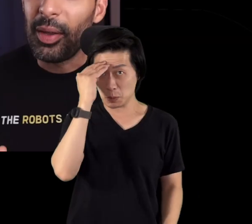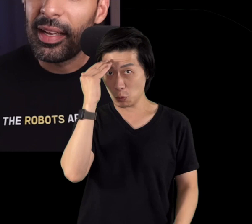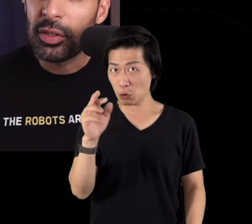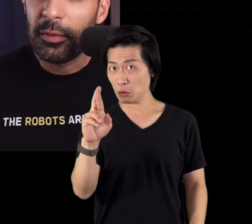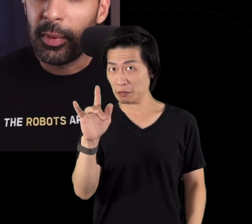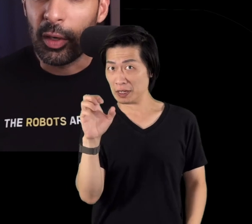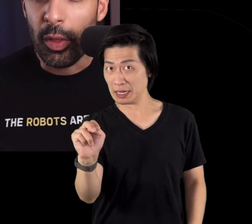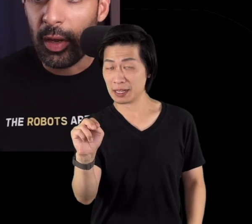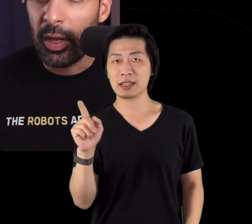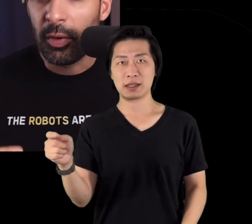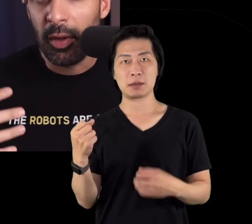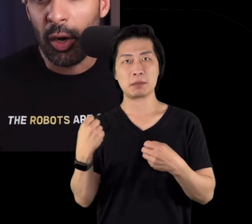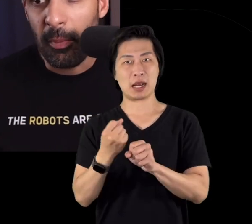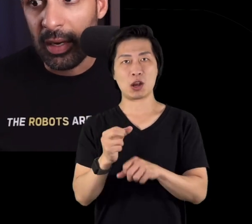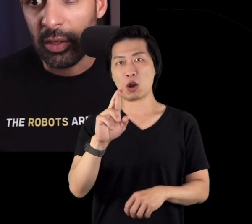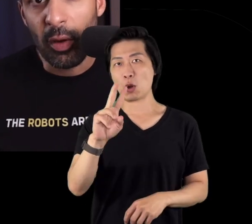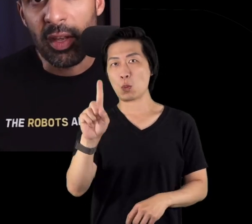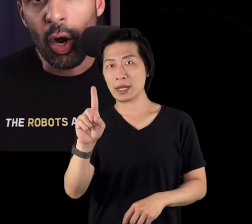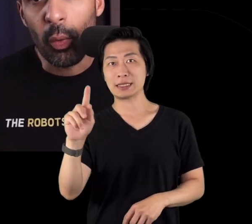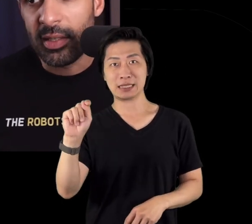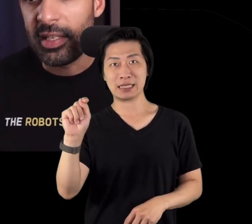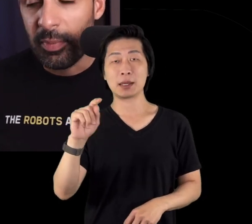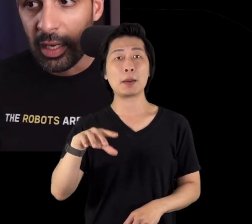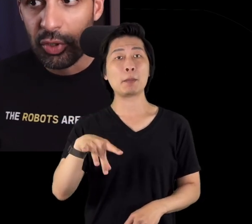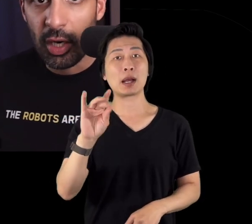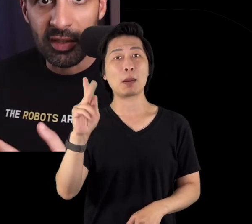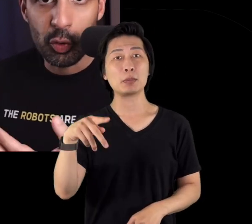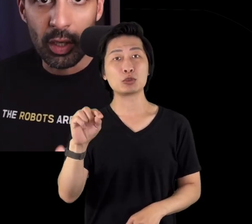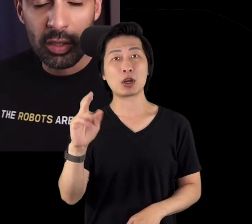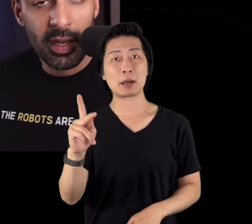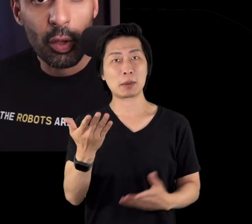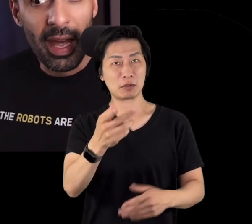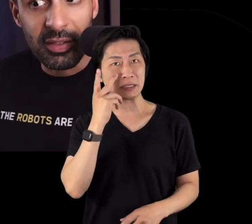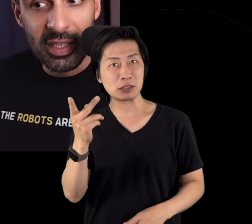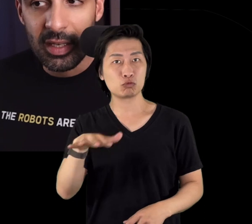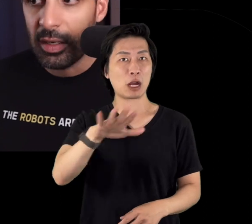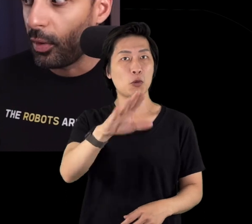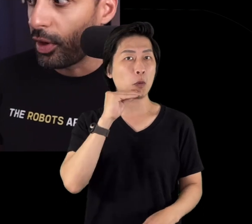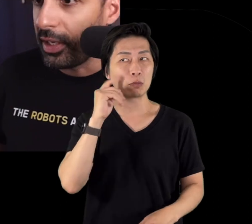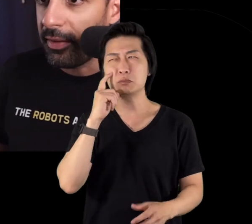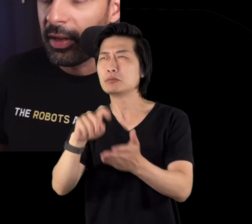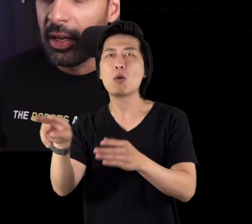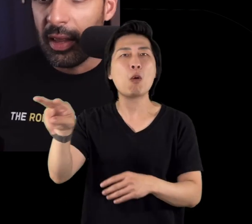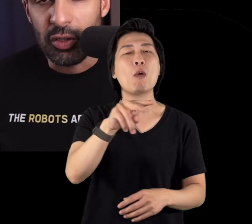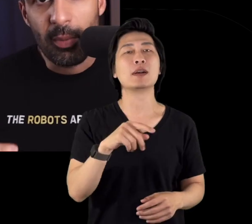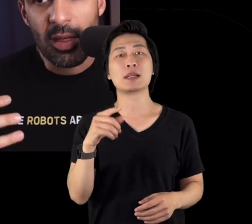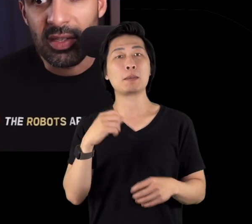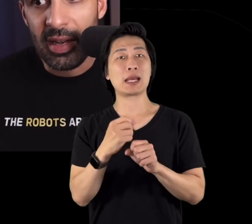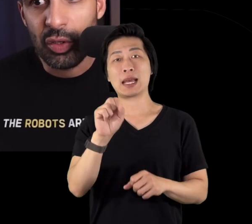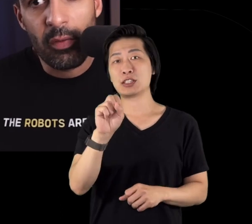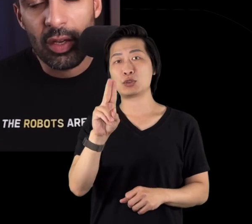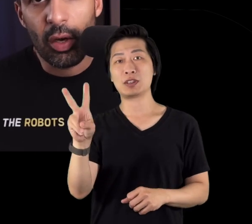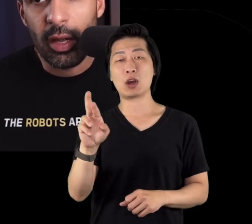Now, in case you're not familiar with Rivian, Rivian are the makers of the R1T pickup truck. This is what it looks like. You may have seen it where you live. They also make